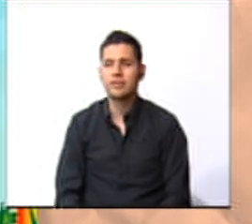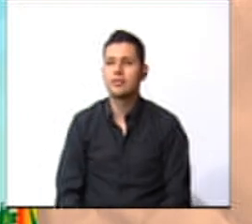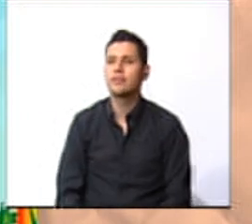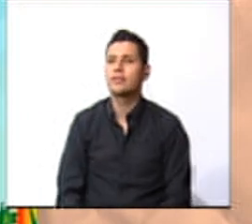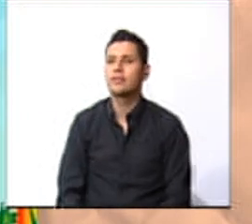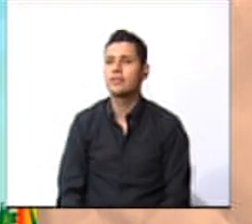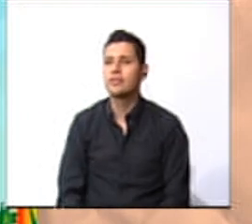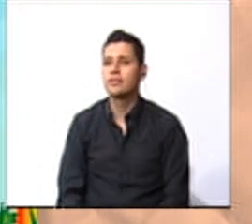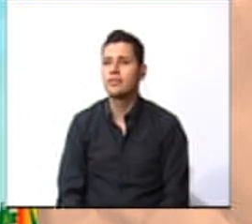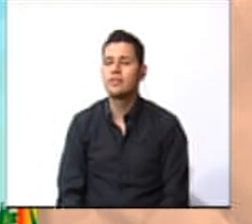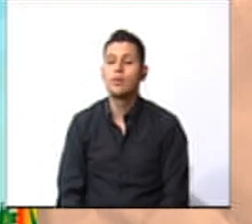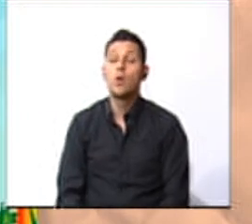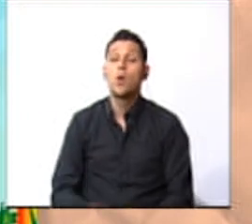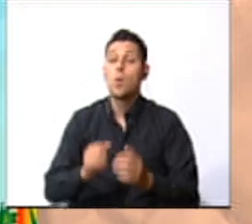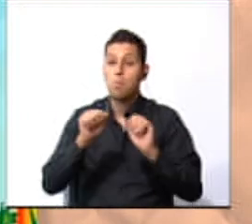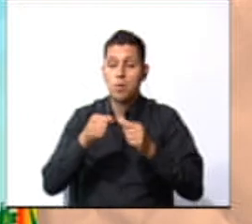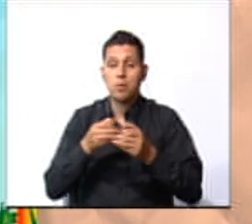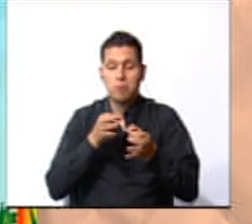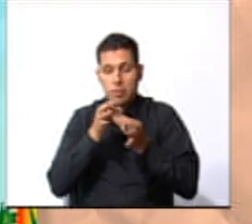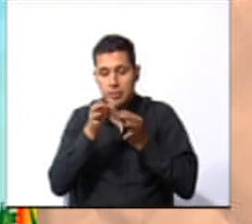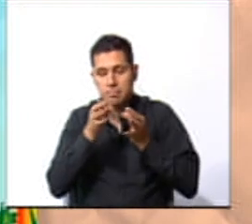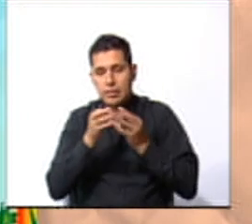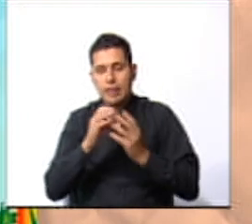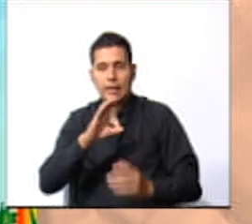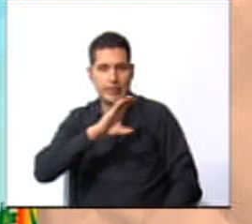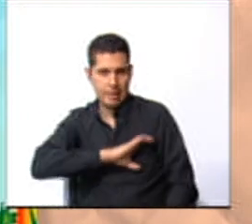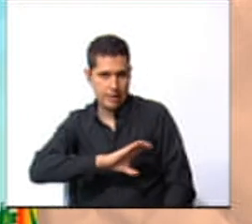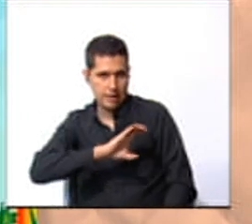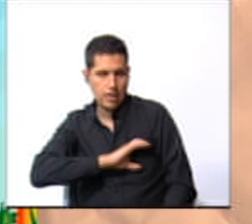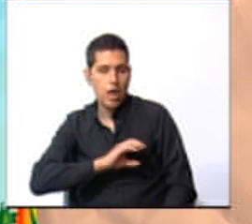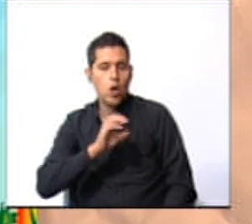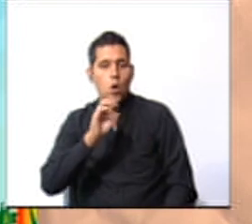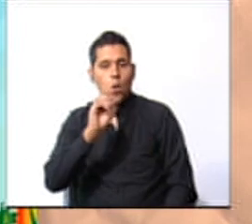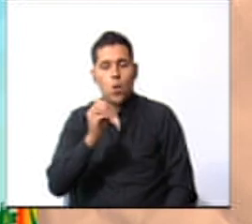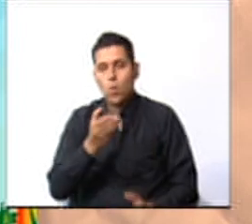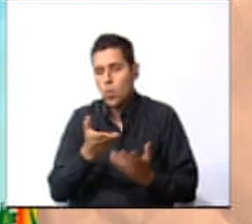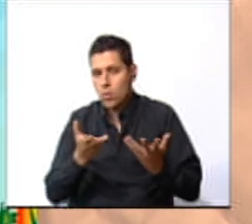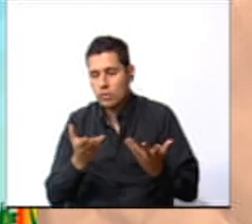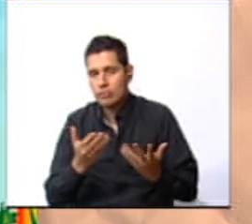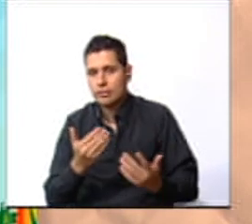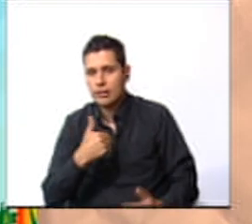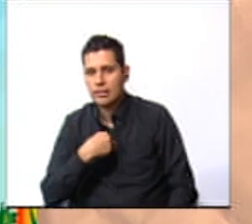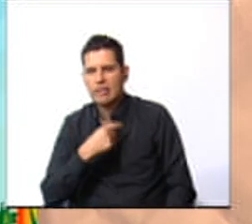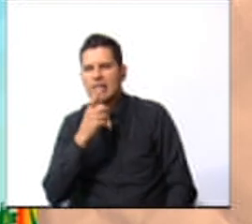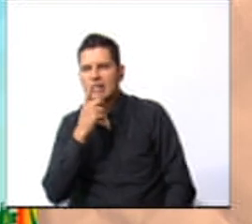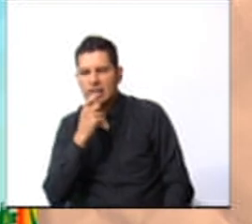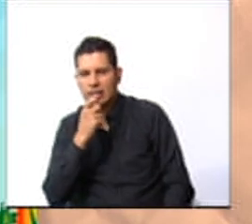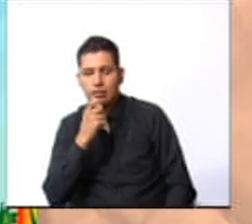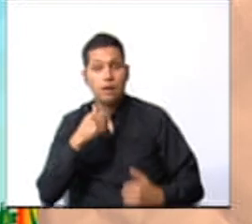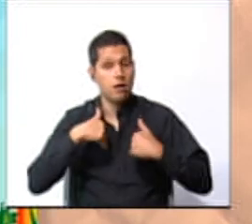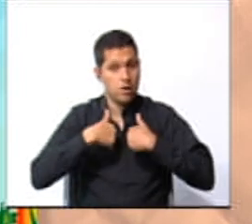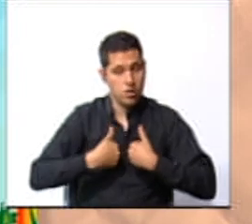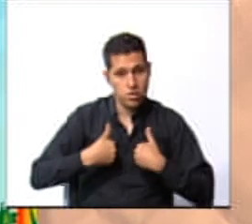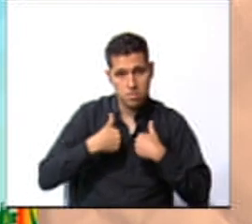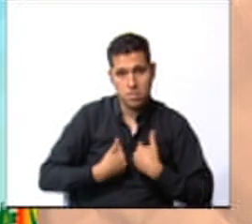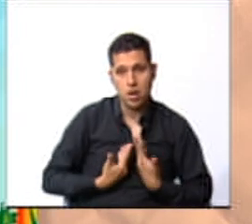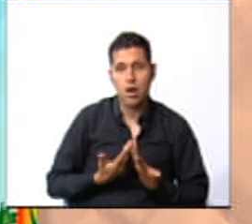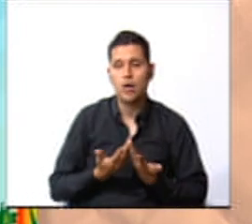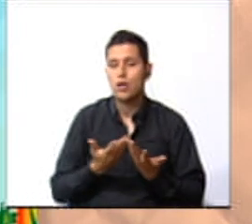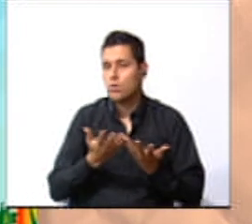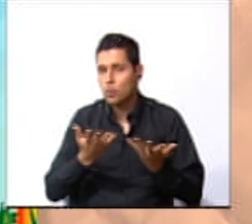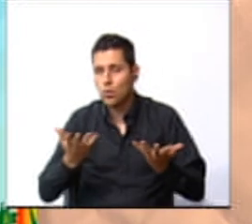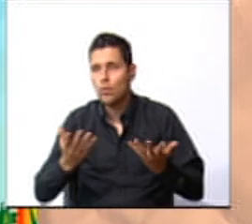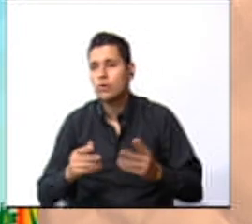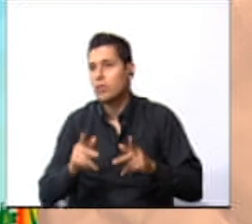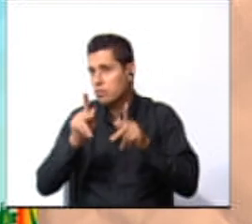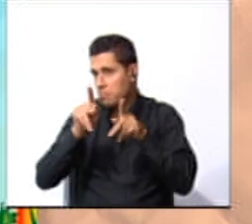Words that describe the quality of a person, animal, place, or thing